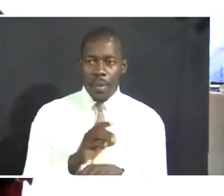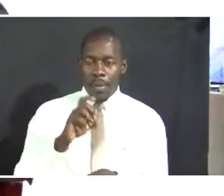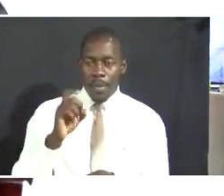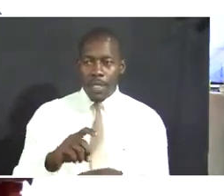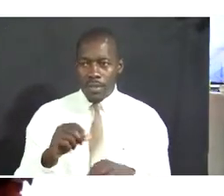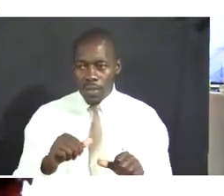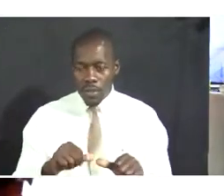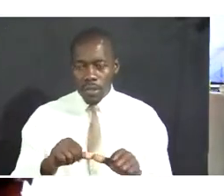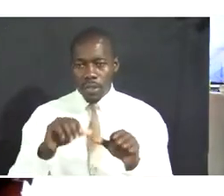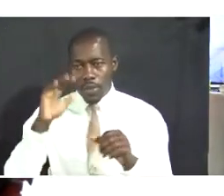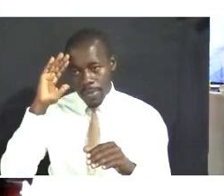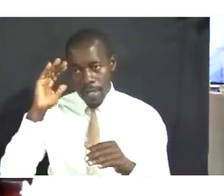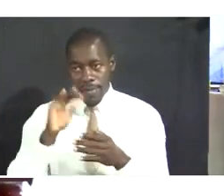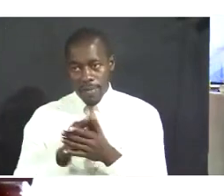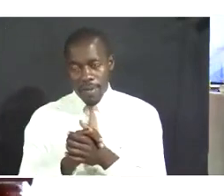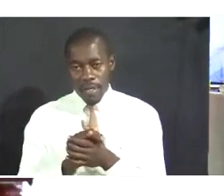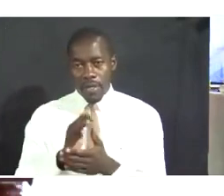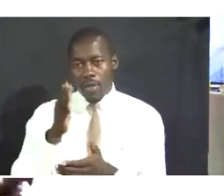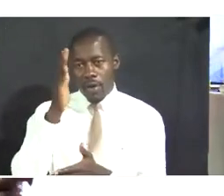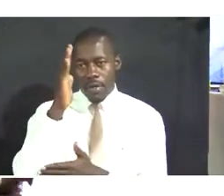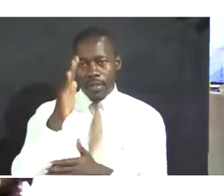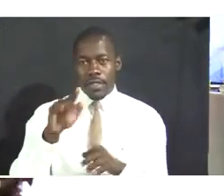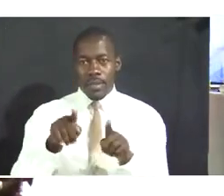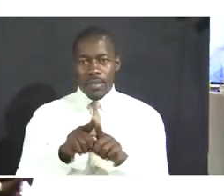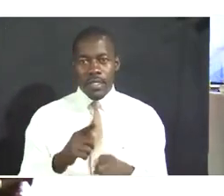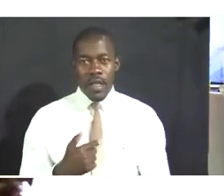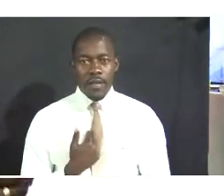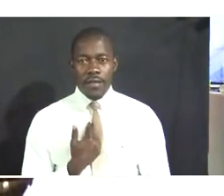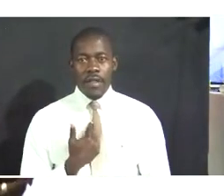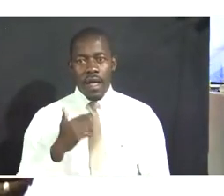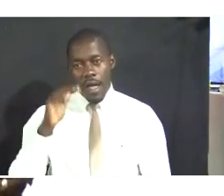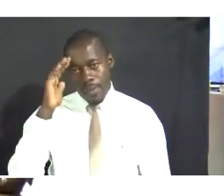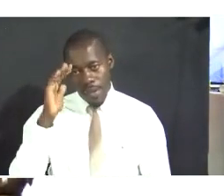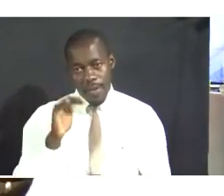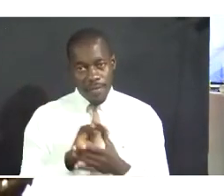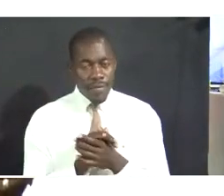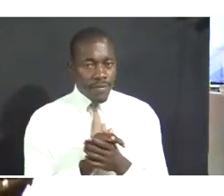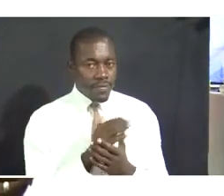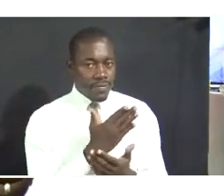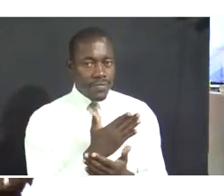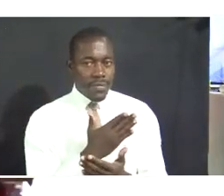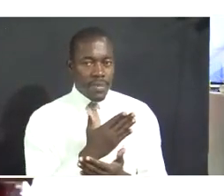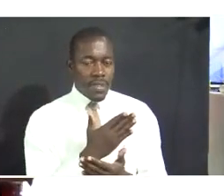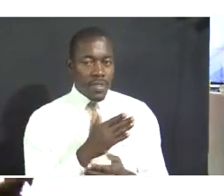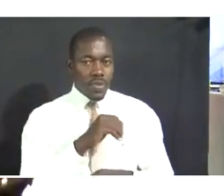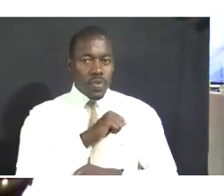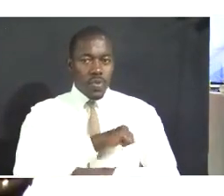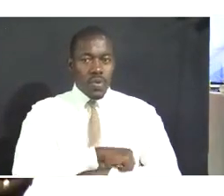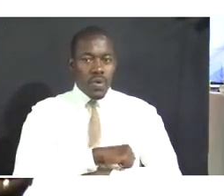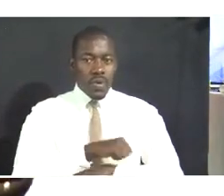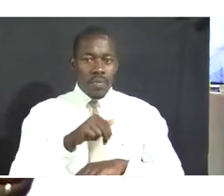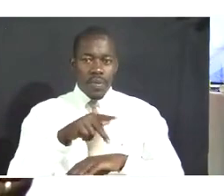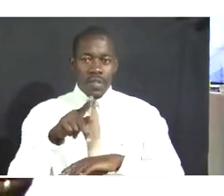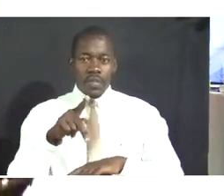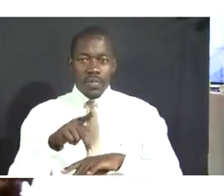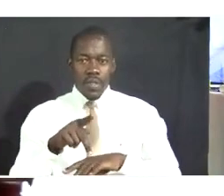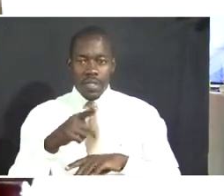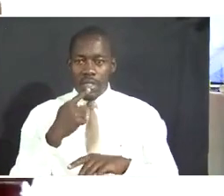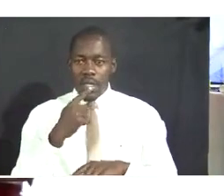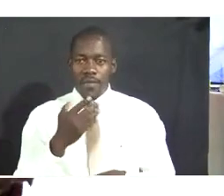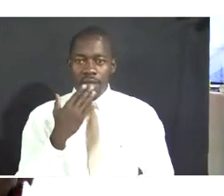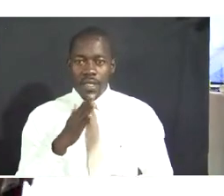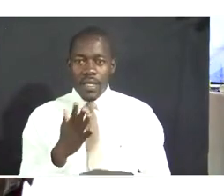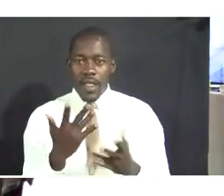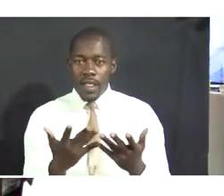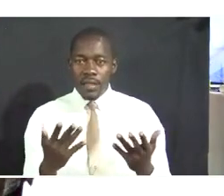continue believing in the Lord. And I want to believe that the principle, as he said, these things happen, but we will